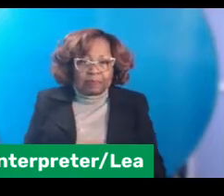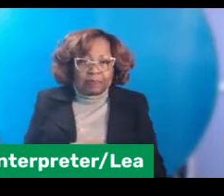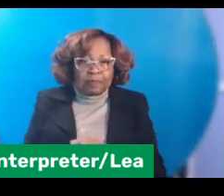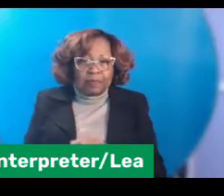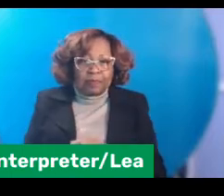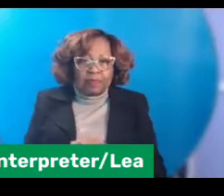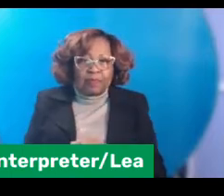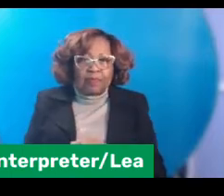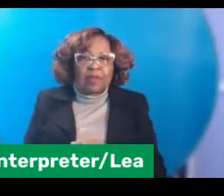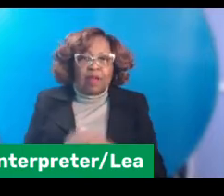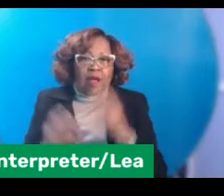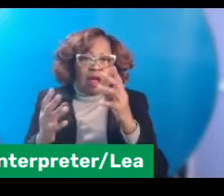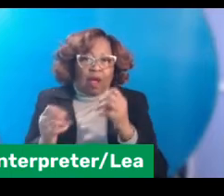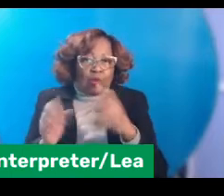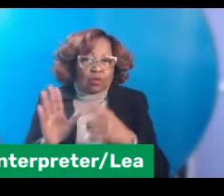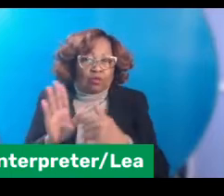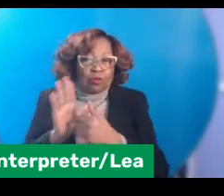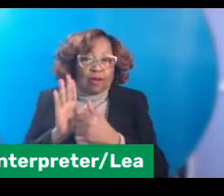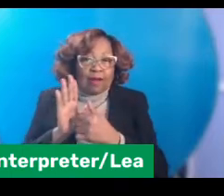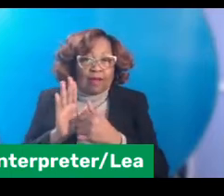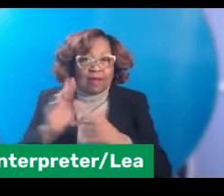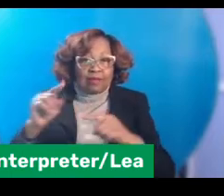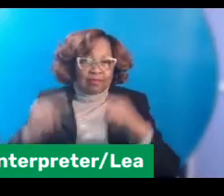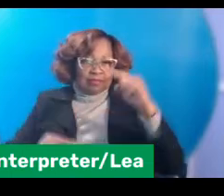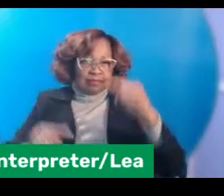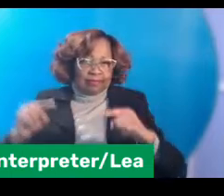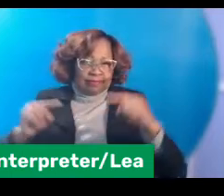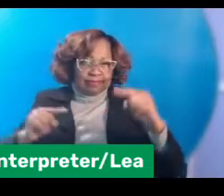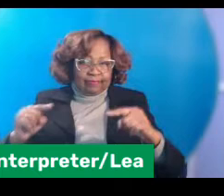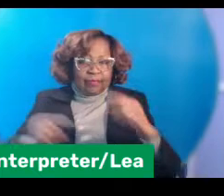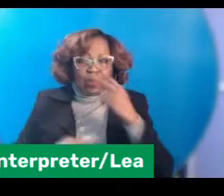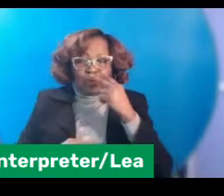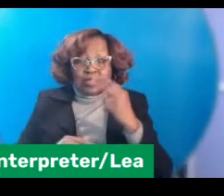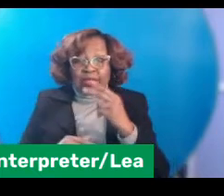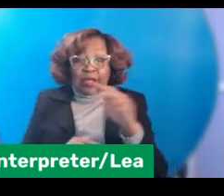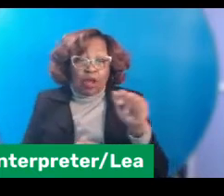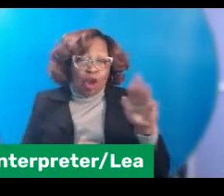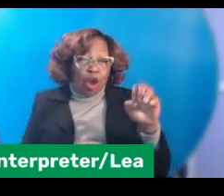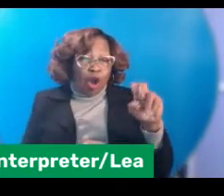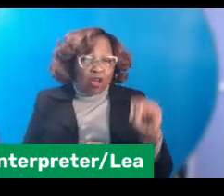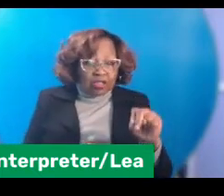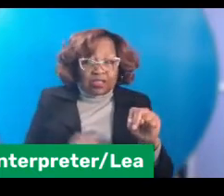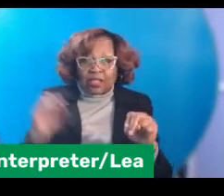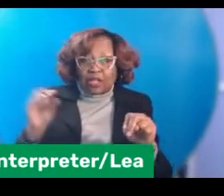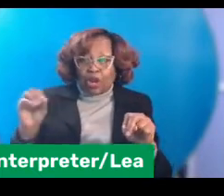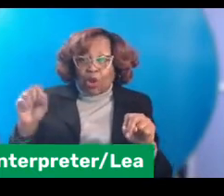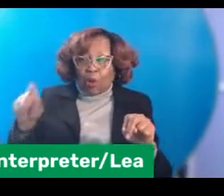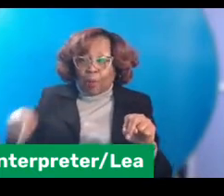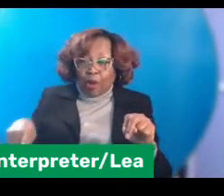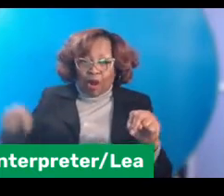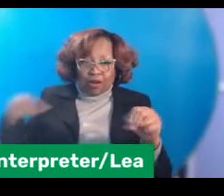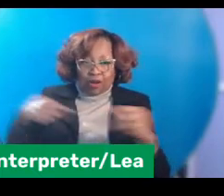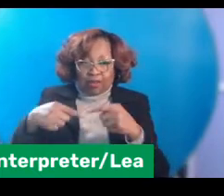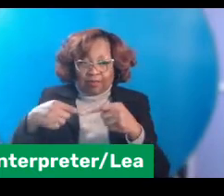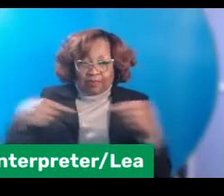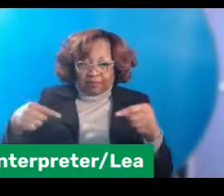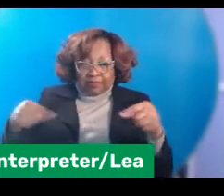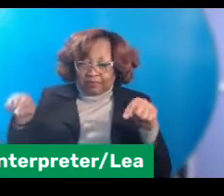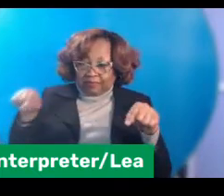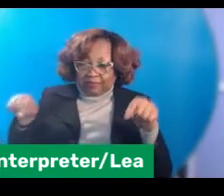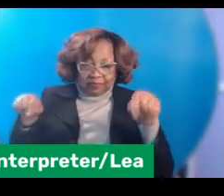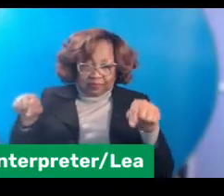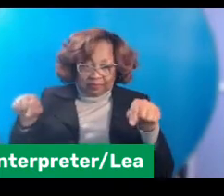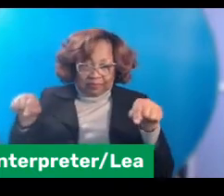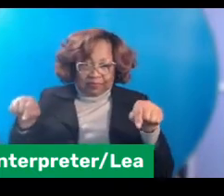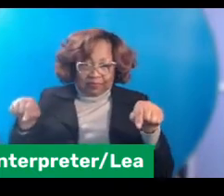Finally, I just wanted to highlight the disparity that we see between Austin and neighboring Oak Park, just across the western border of the city.